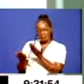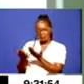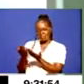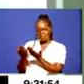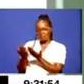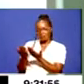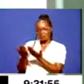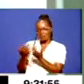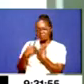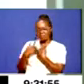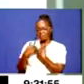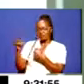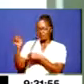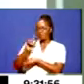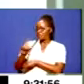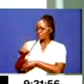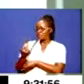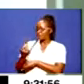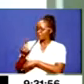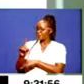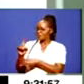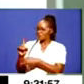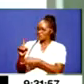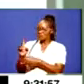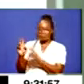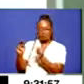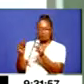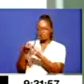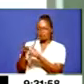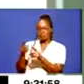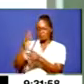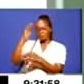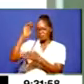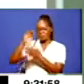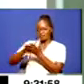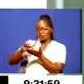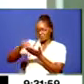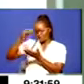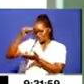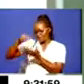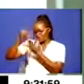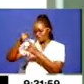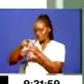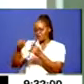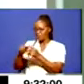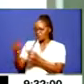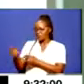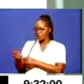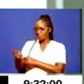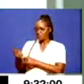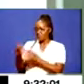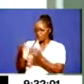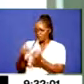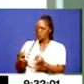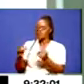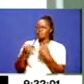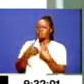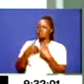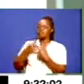in one day, I mean, sort out in one day. Mm-hmm. But I believe as we learn from others, and also as we try to have our